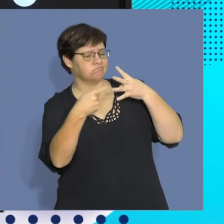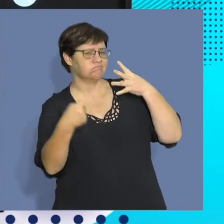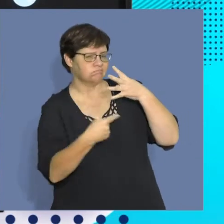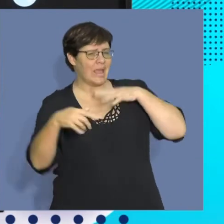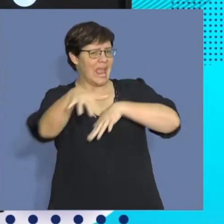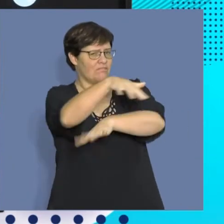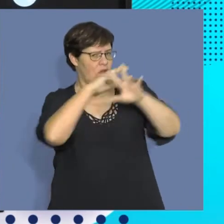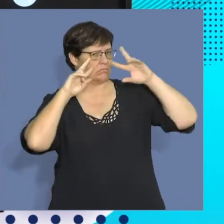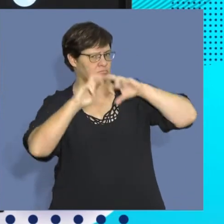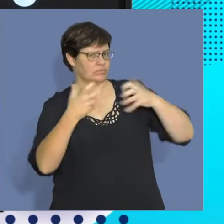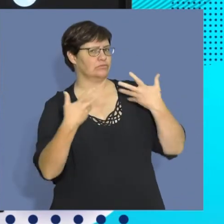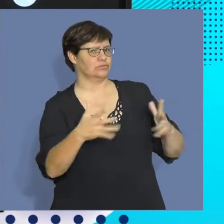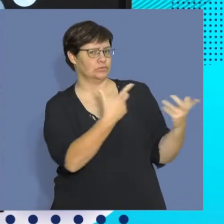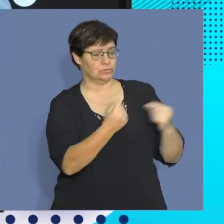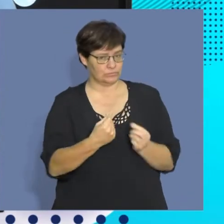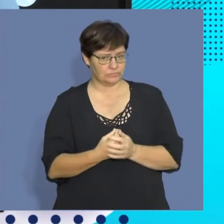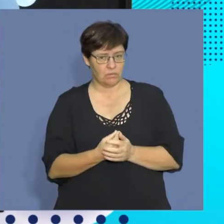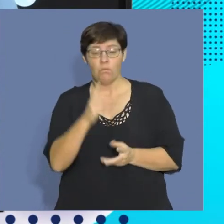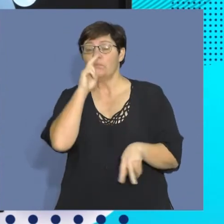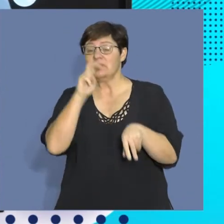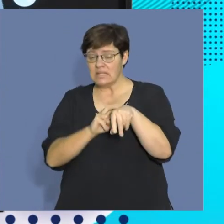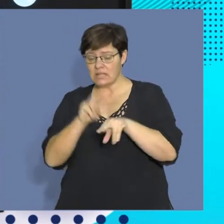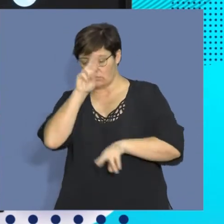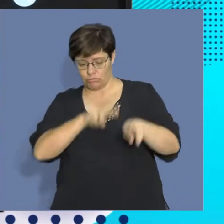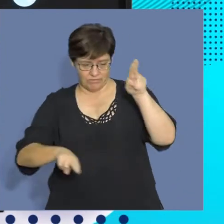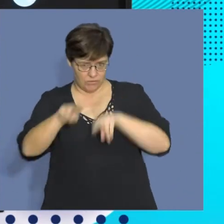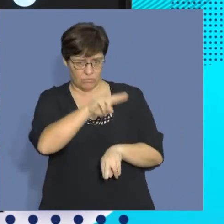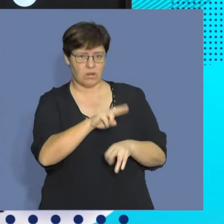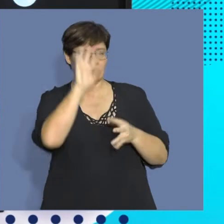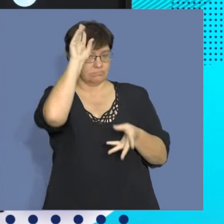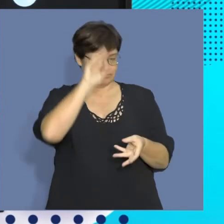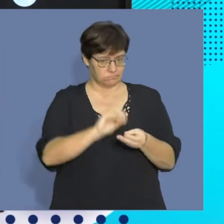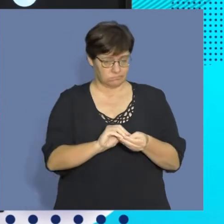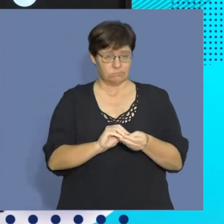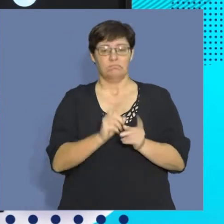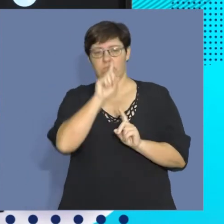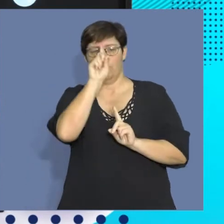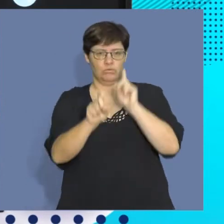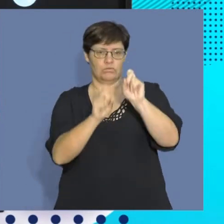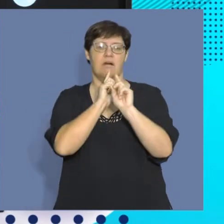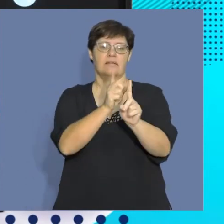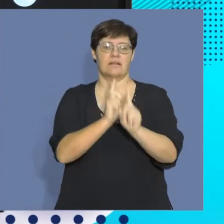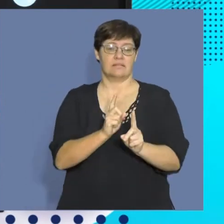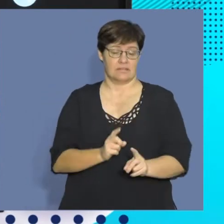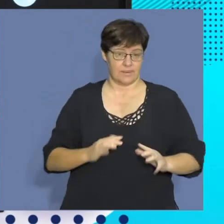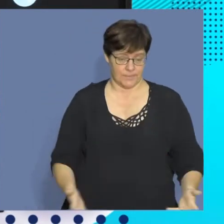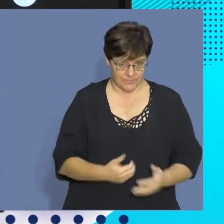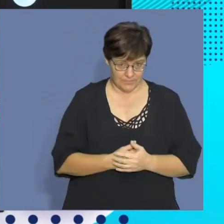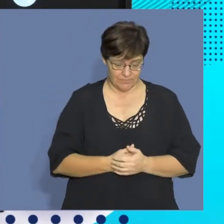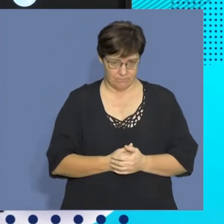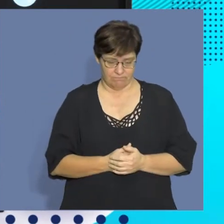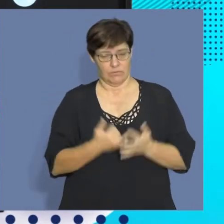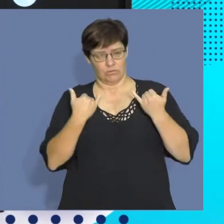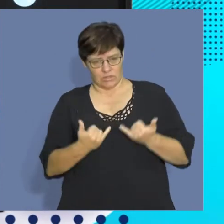studies. It's important that we review and summarize those concepts and then get into some revision-based questions. In our segment today, we will